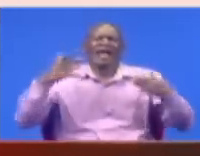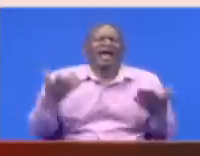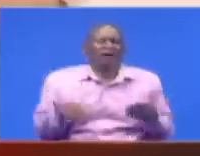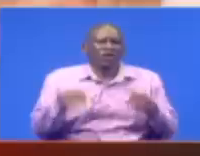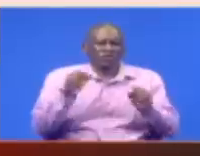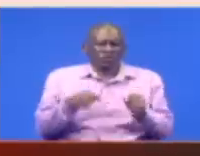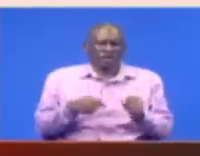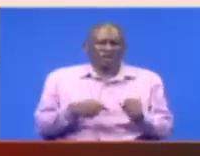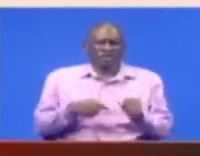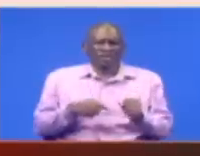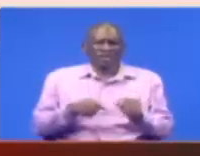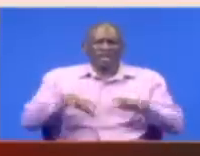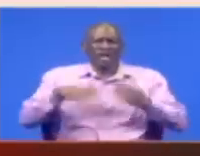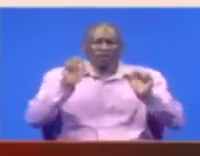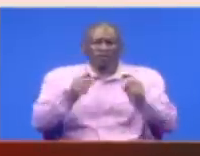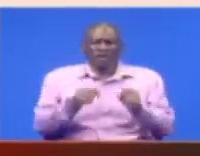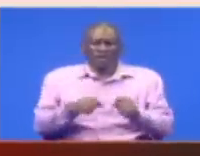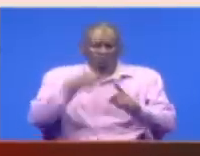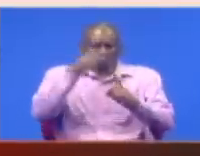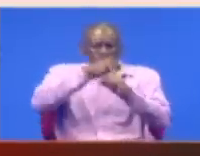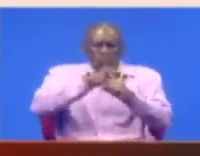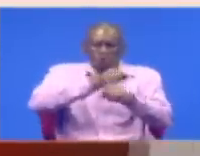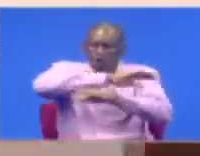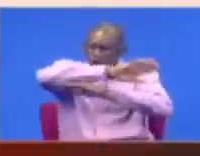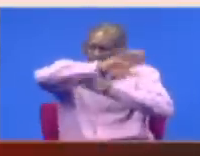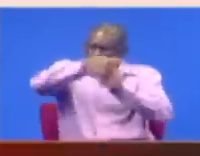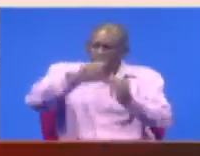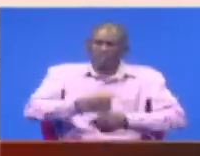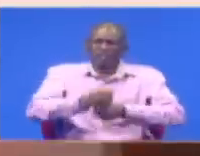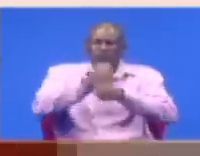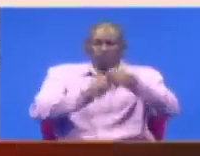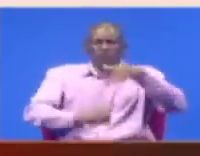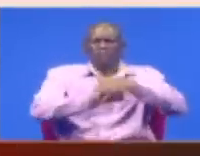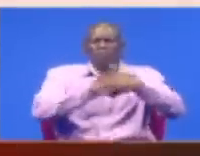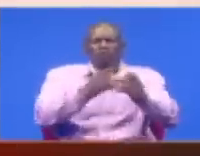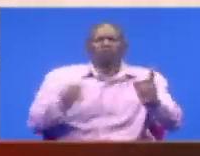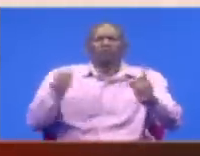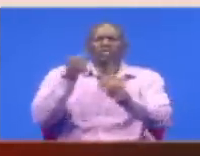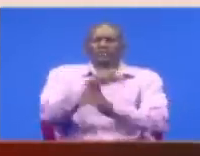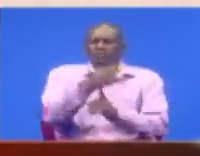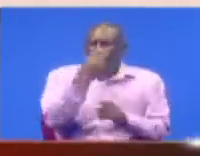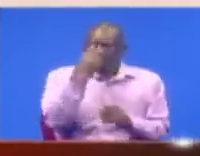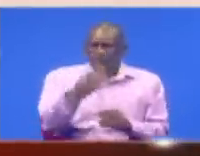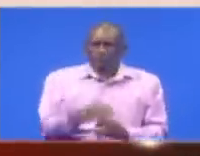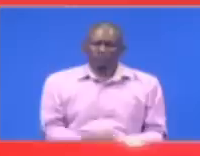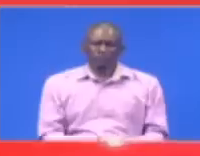rally all the stakeholders behind you to achieve that vision.